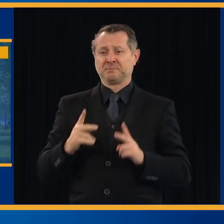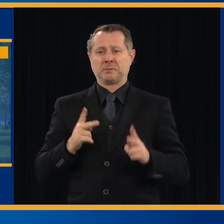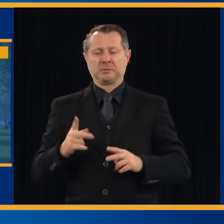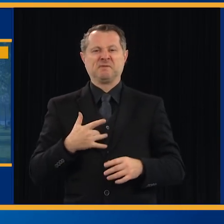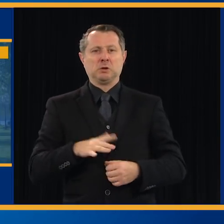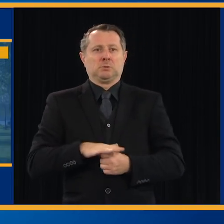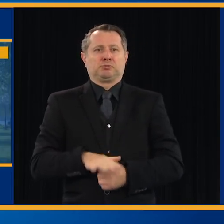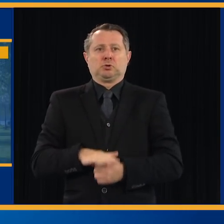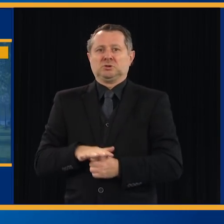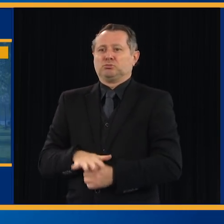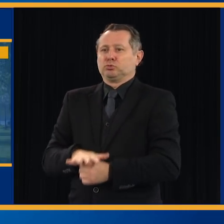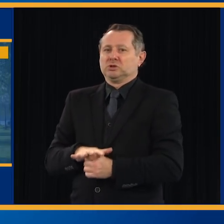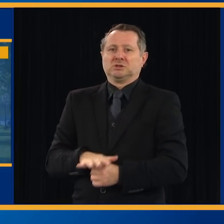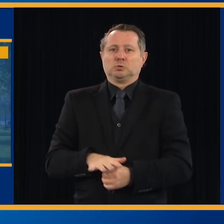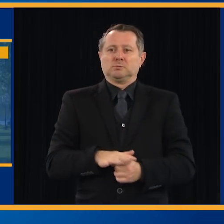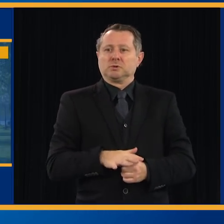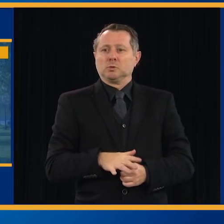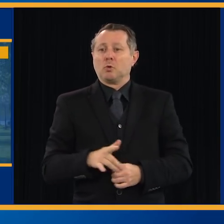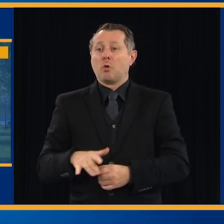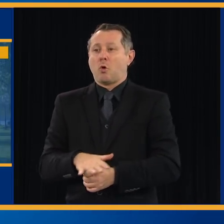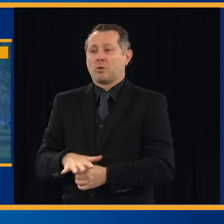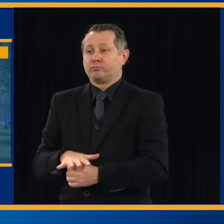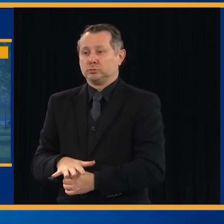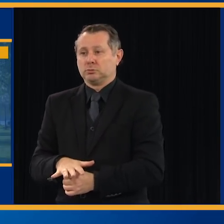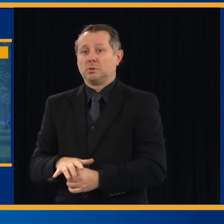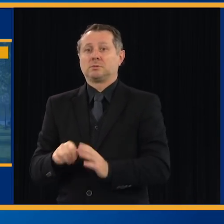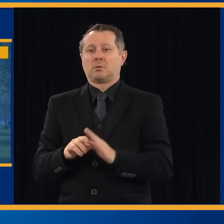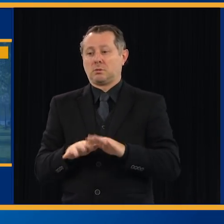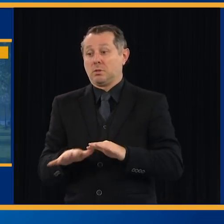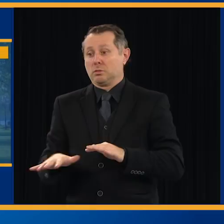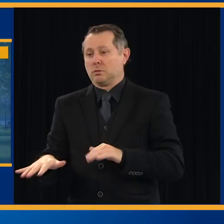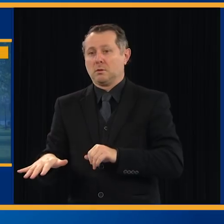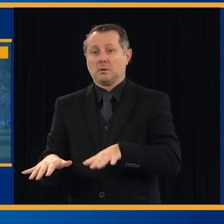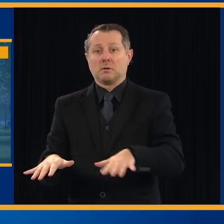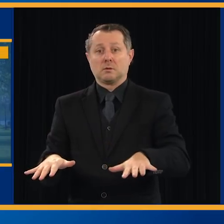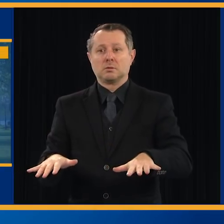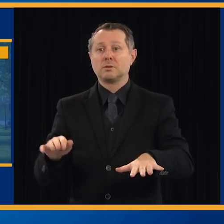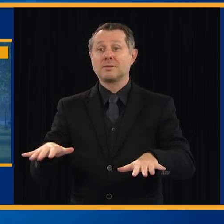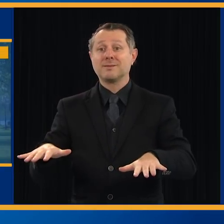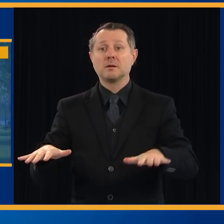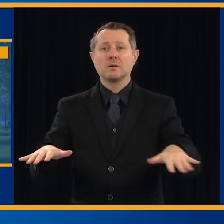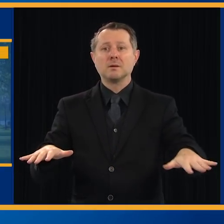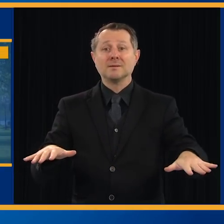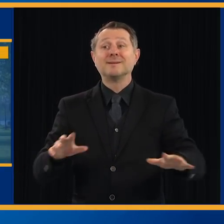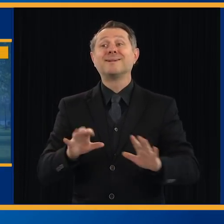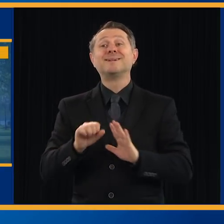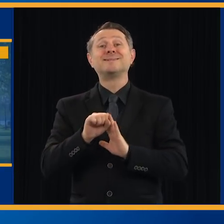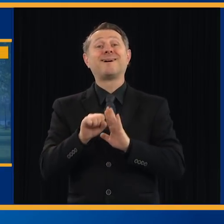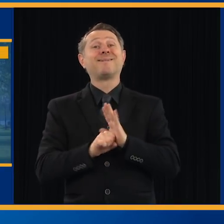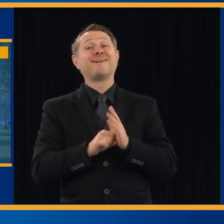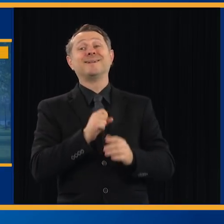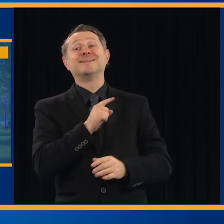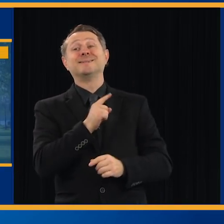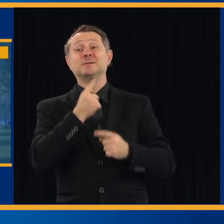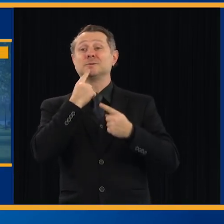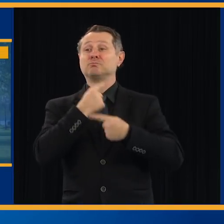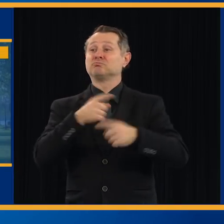answer. The state's emergency powers now govern in this